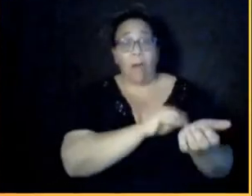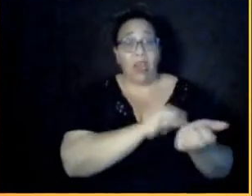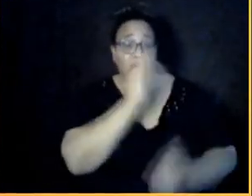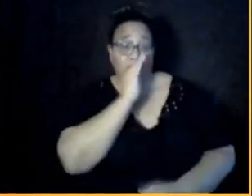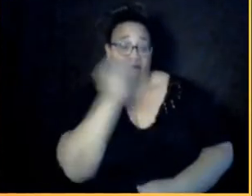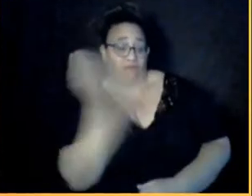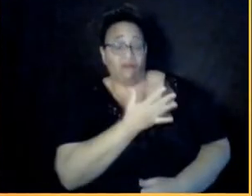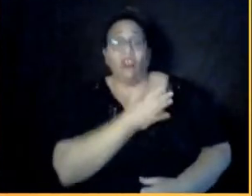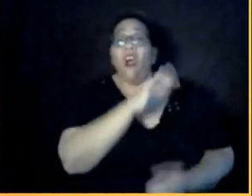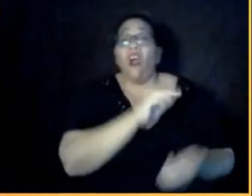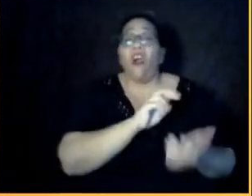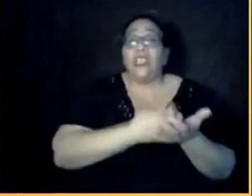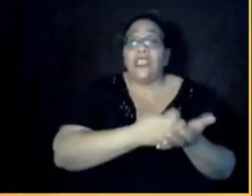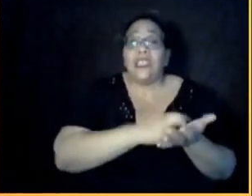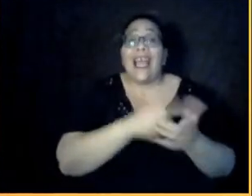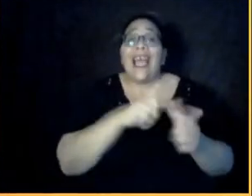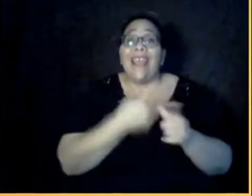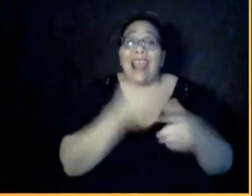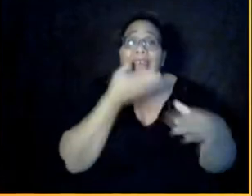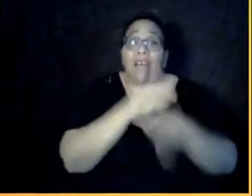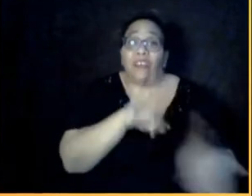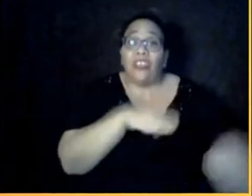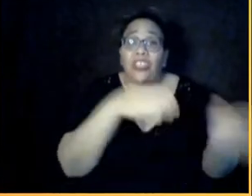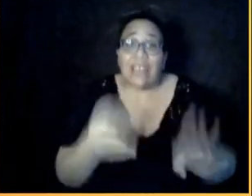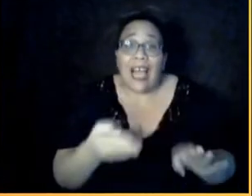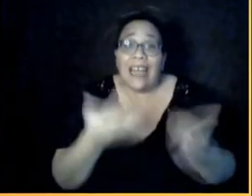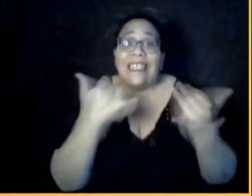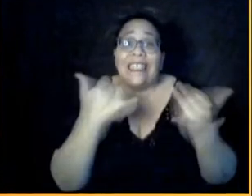callous about her in death.